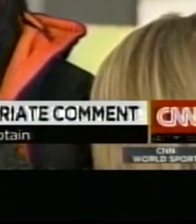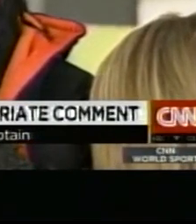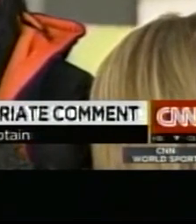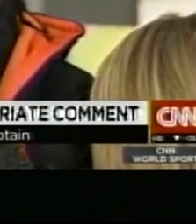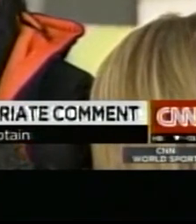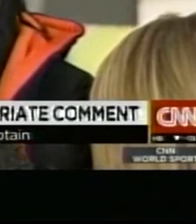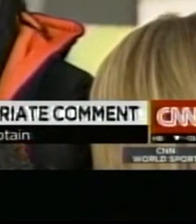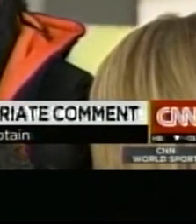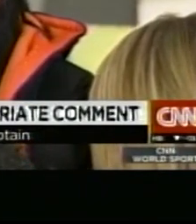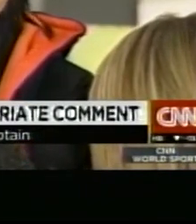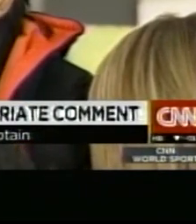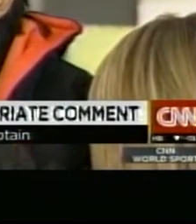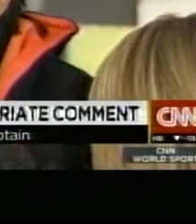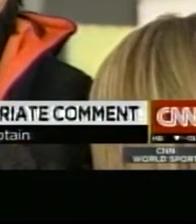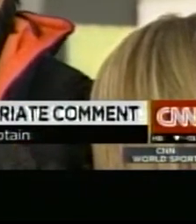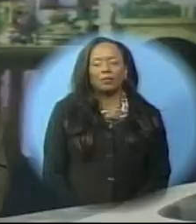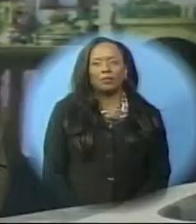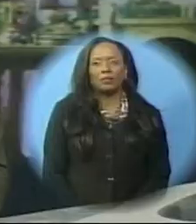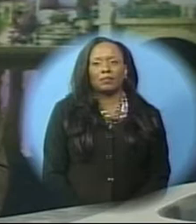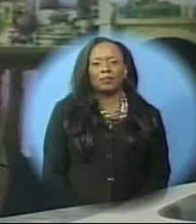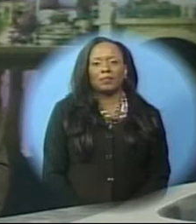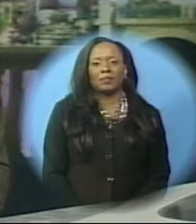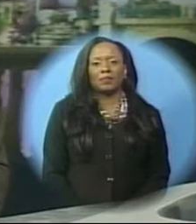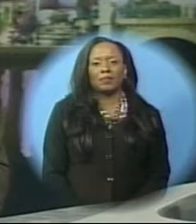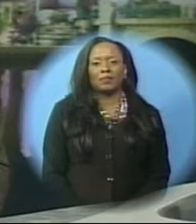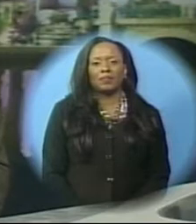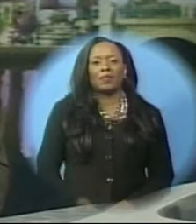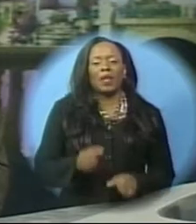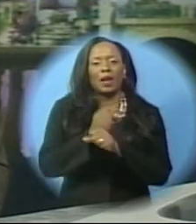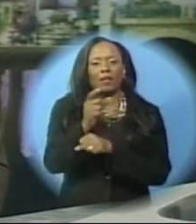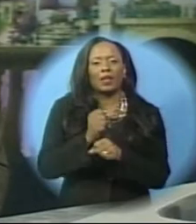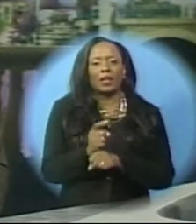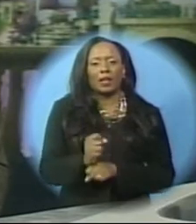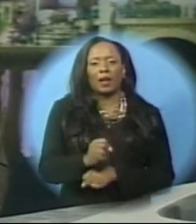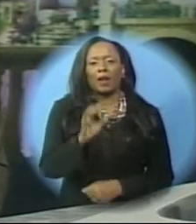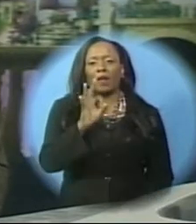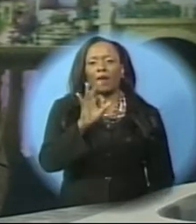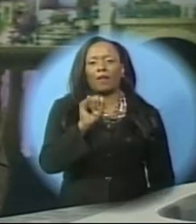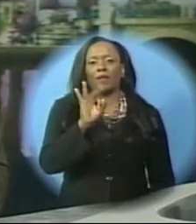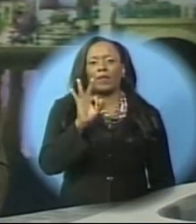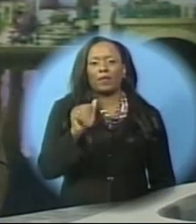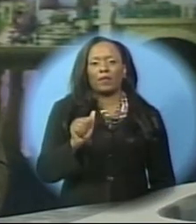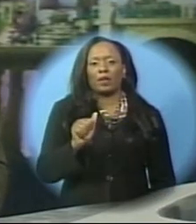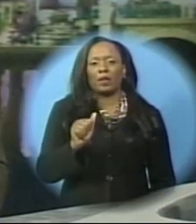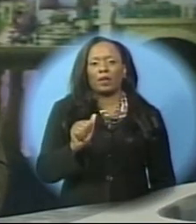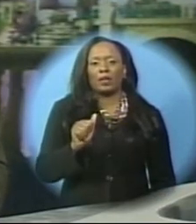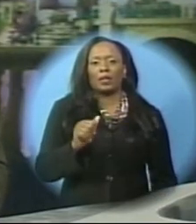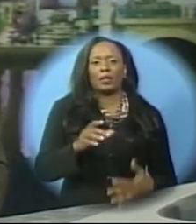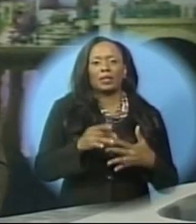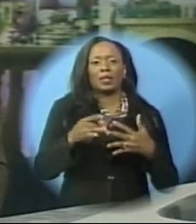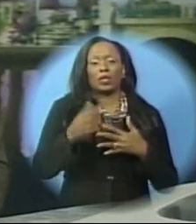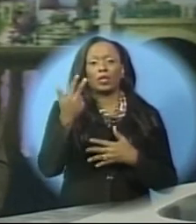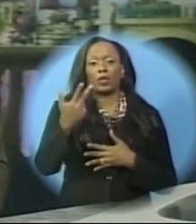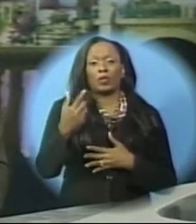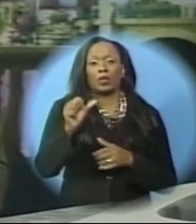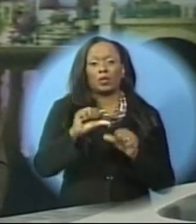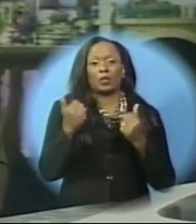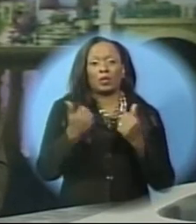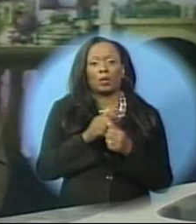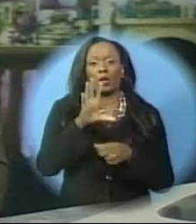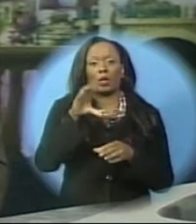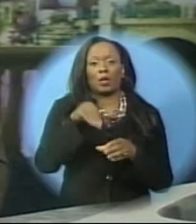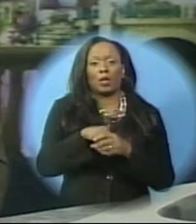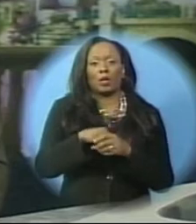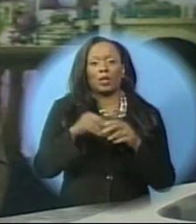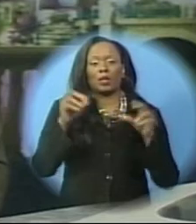during last season's Big Bash League. Every year, FIFA selects 3 member associations from across the globe to participate